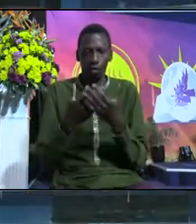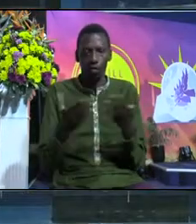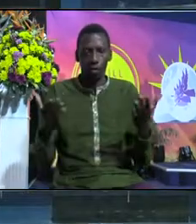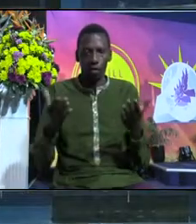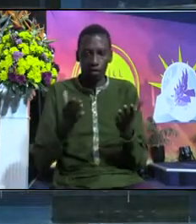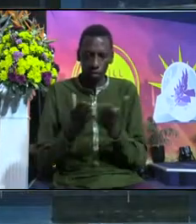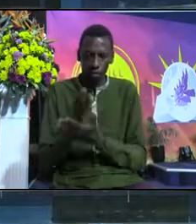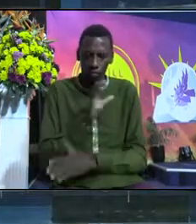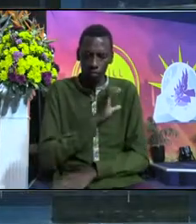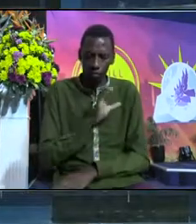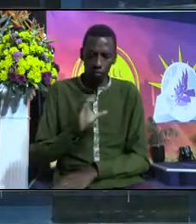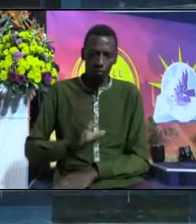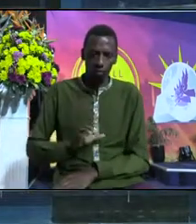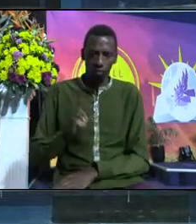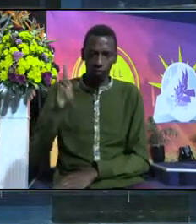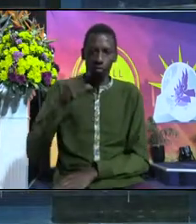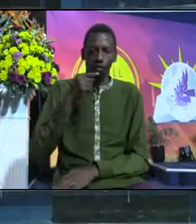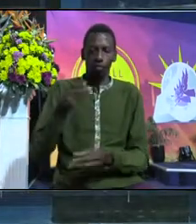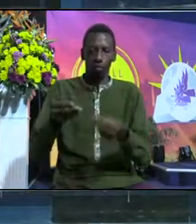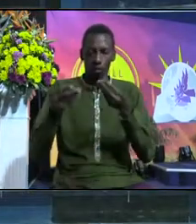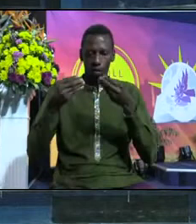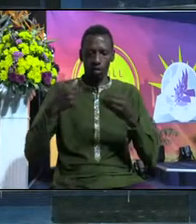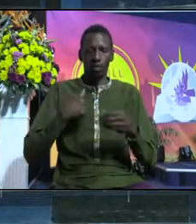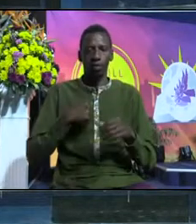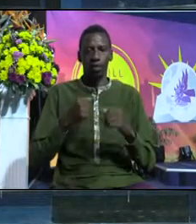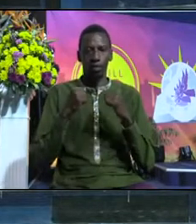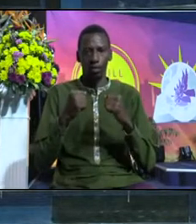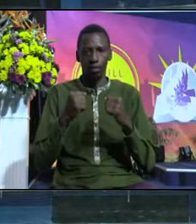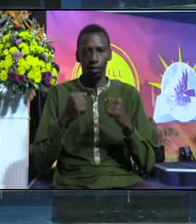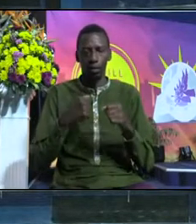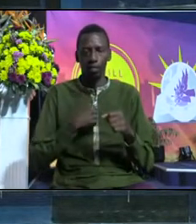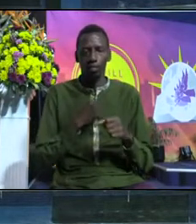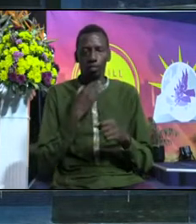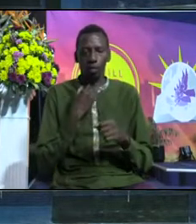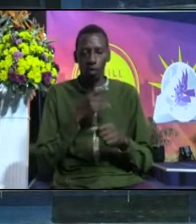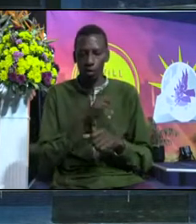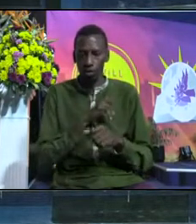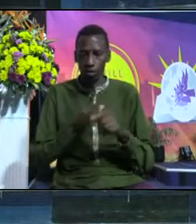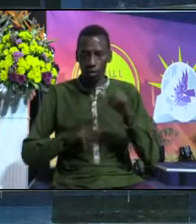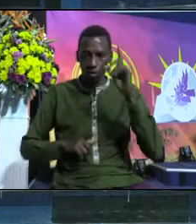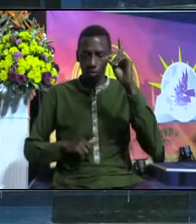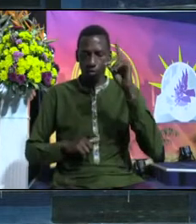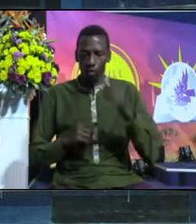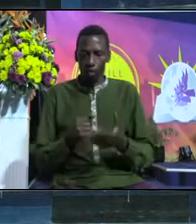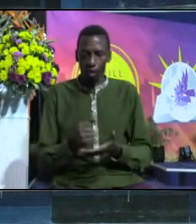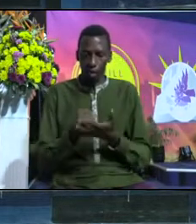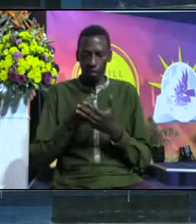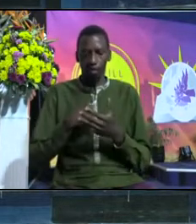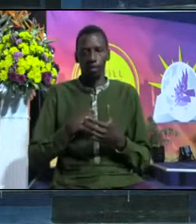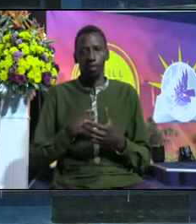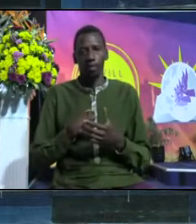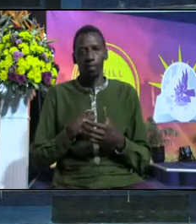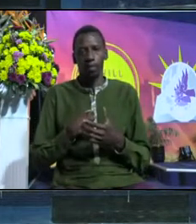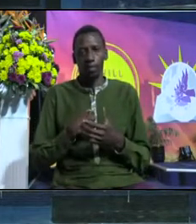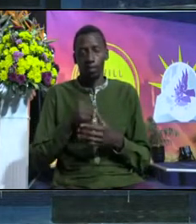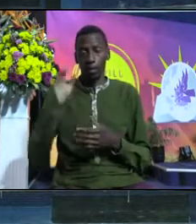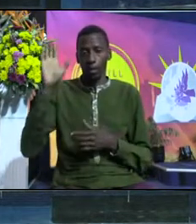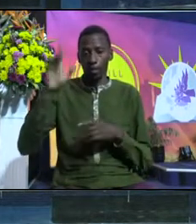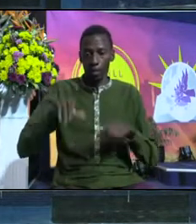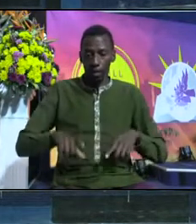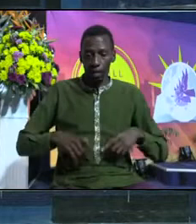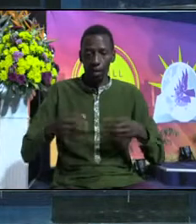who strengtheneth me. I want the Lord to help me keep at it. His life also teaches us